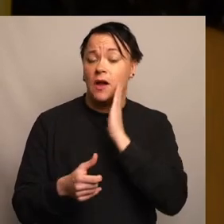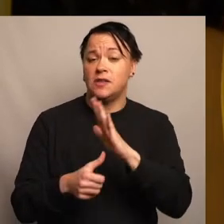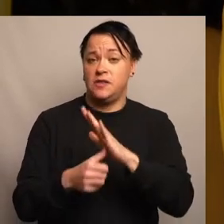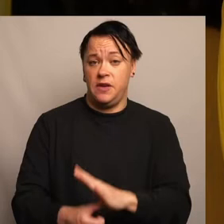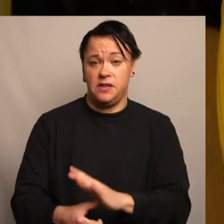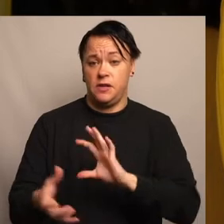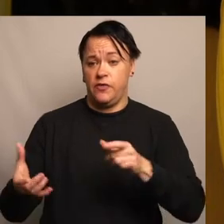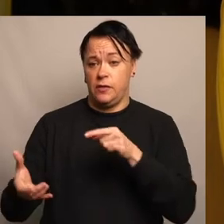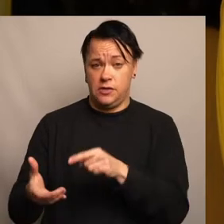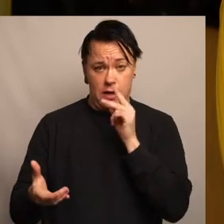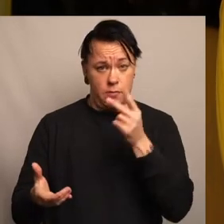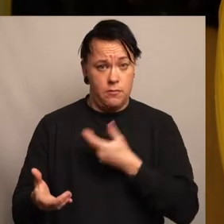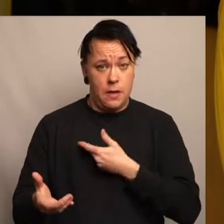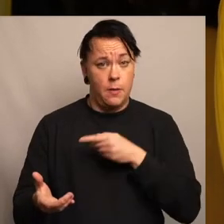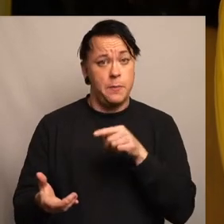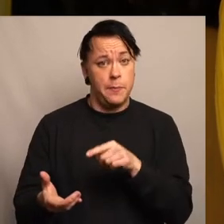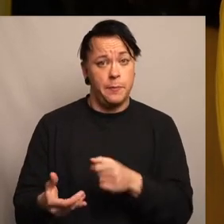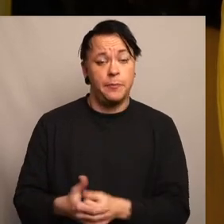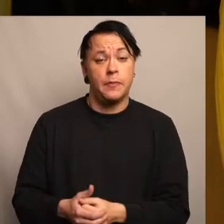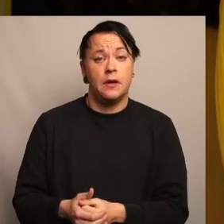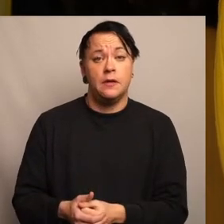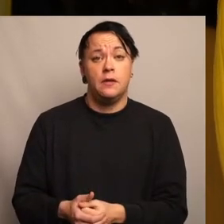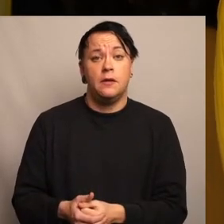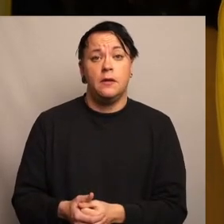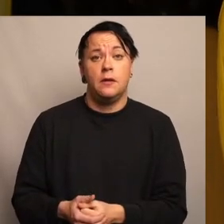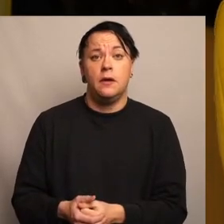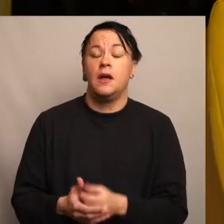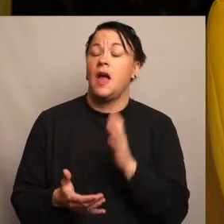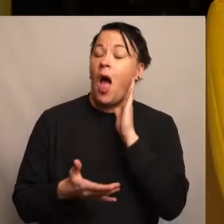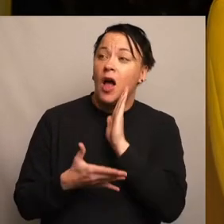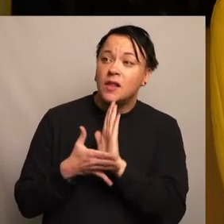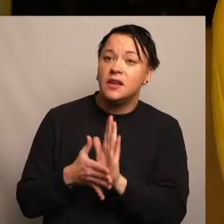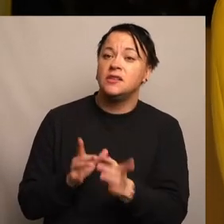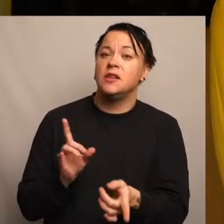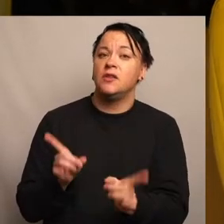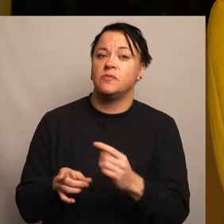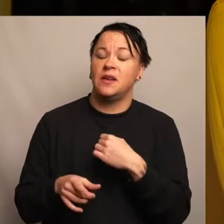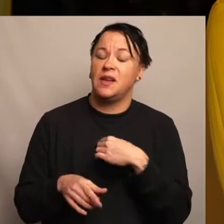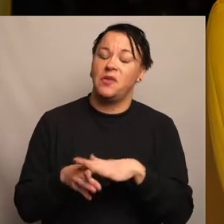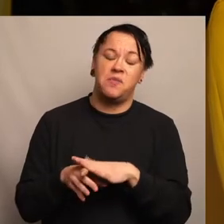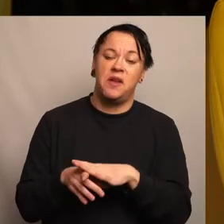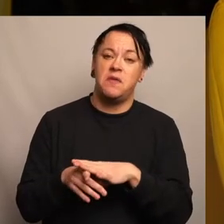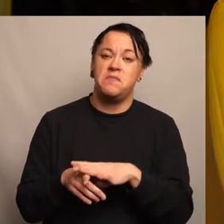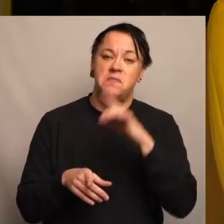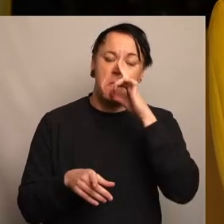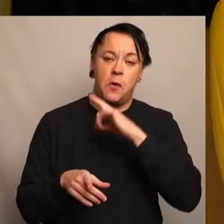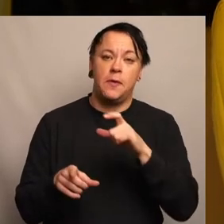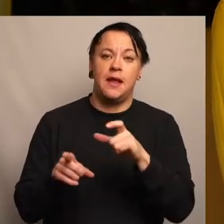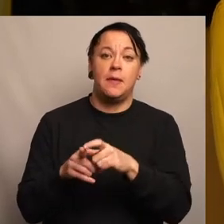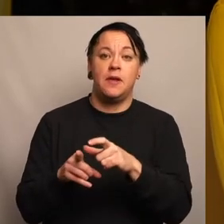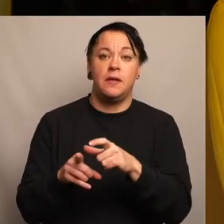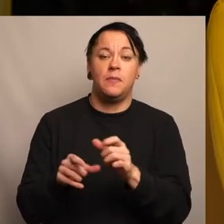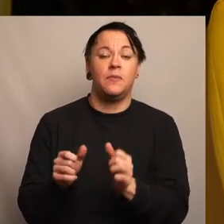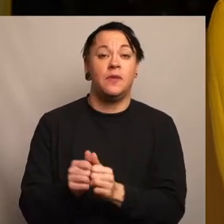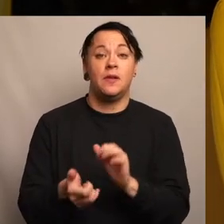who are more kind of, I'm sorry if I use this term, like using, they know that the asylum seekers are